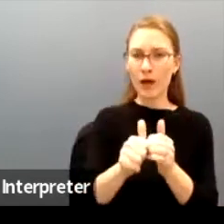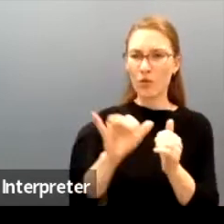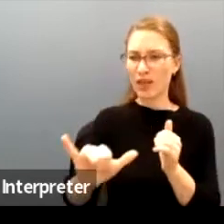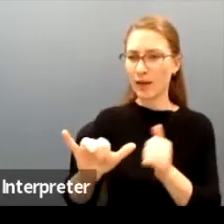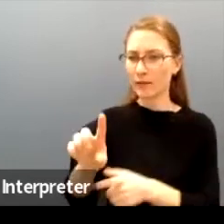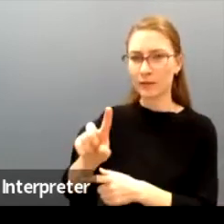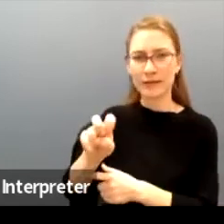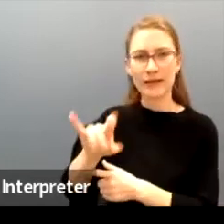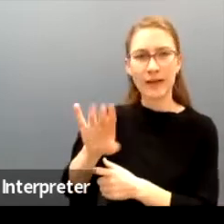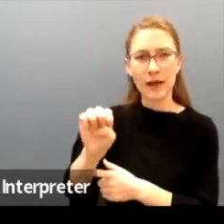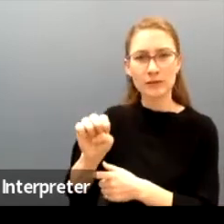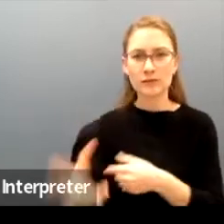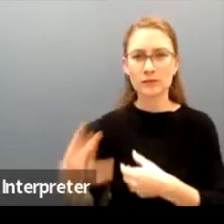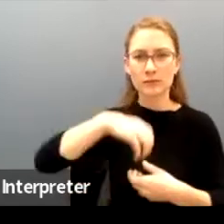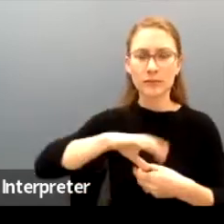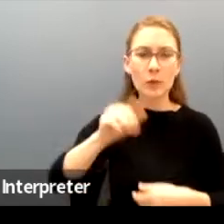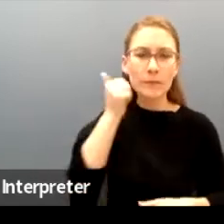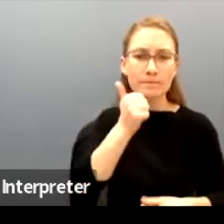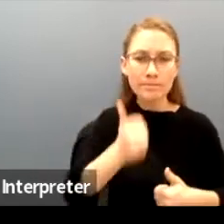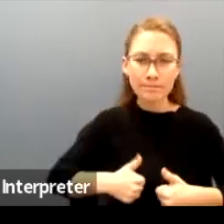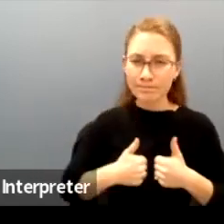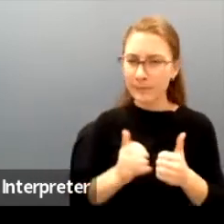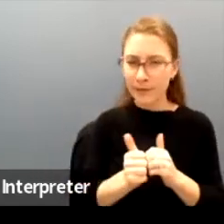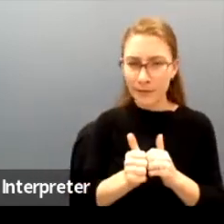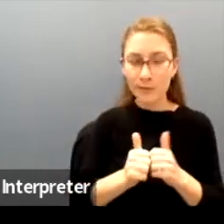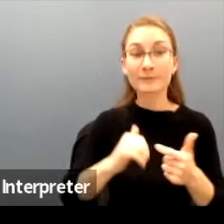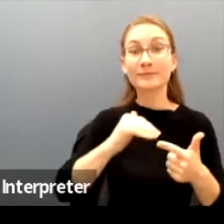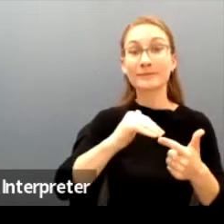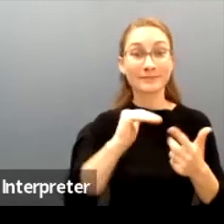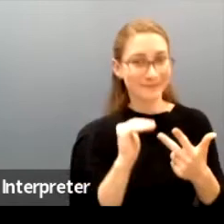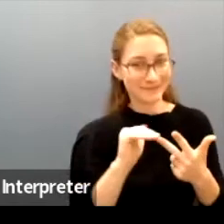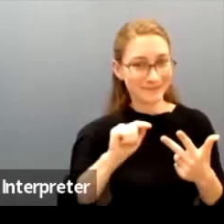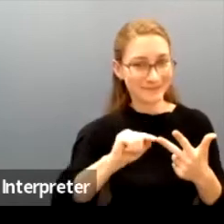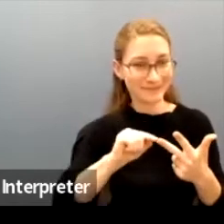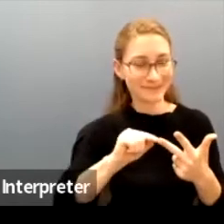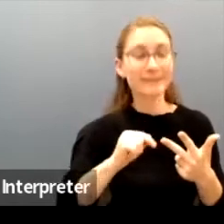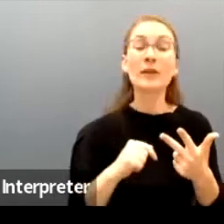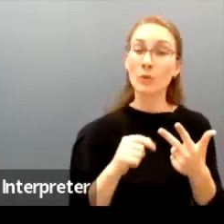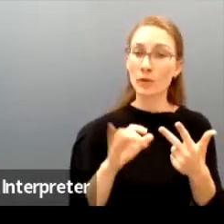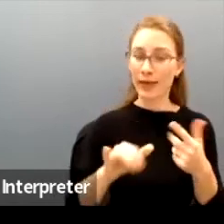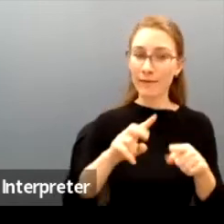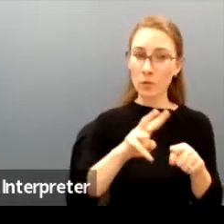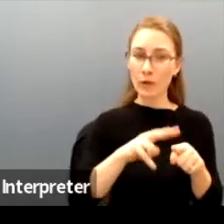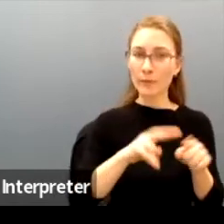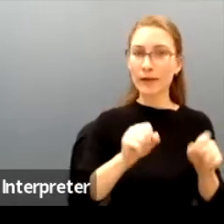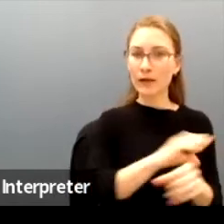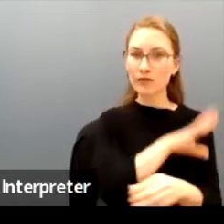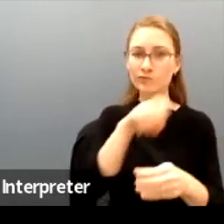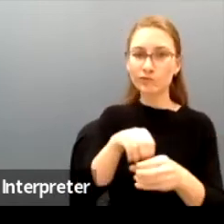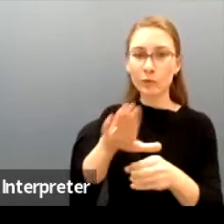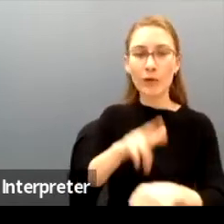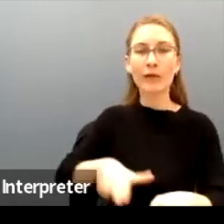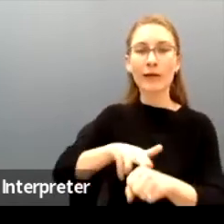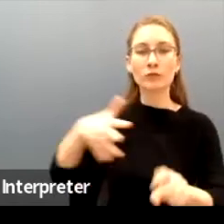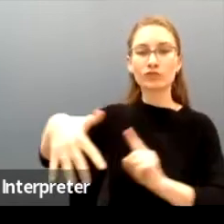everyday life, which segues nicely into my next point, is introducing vocabulary within a natural setting. How do we do this in the